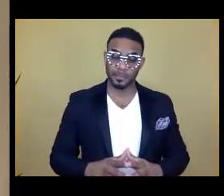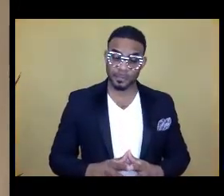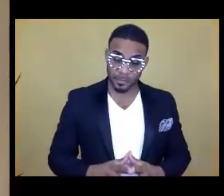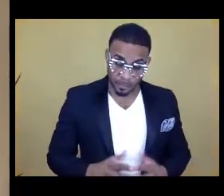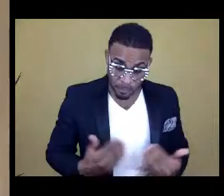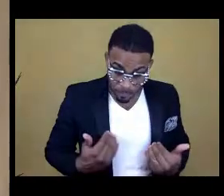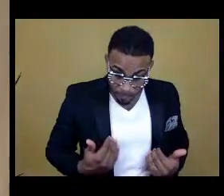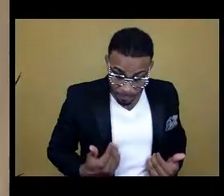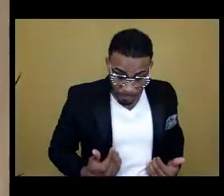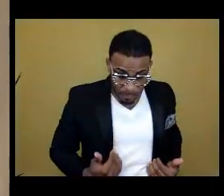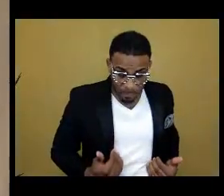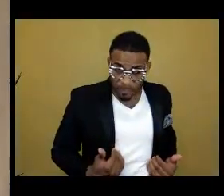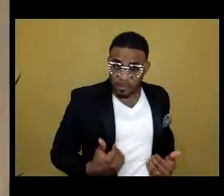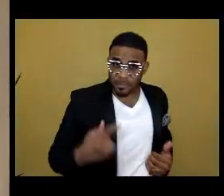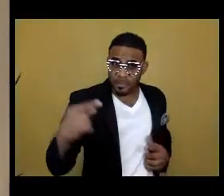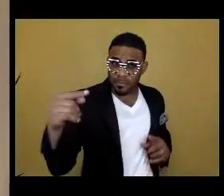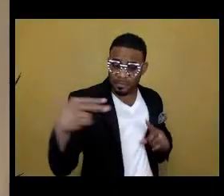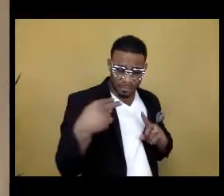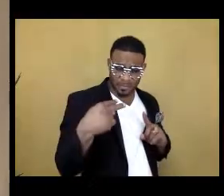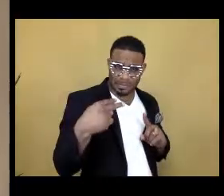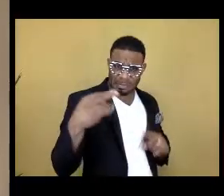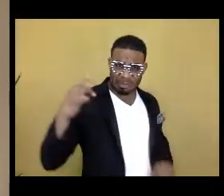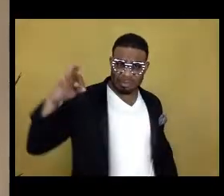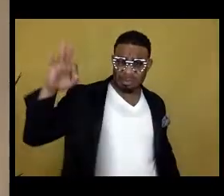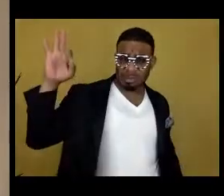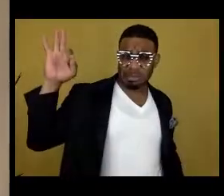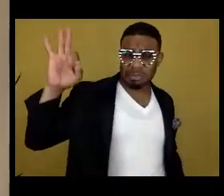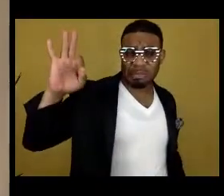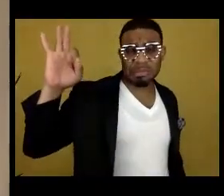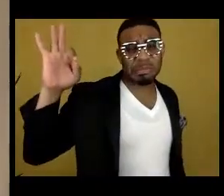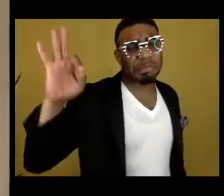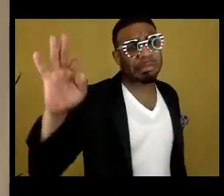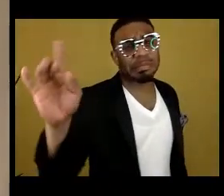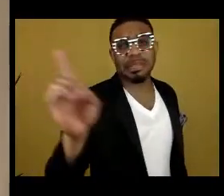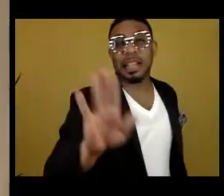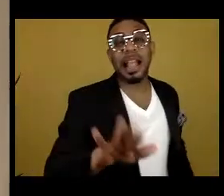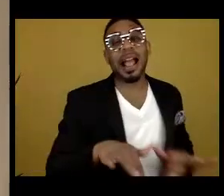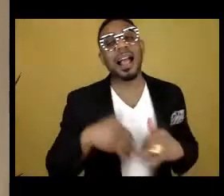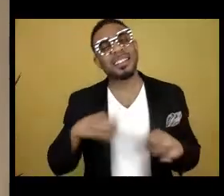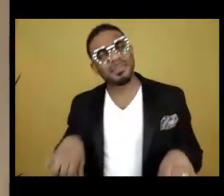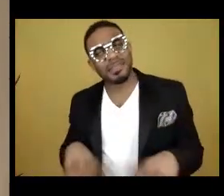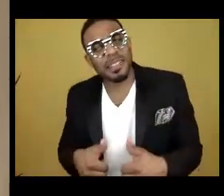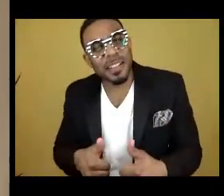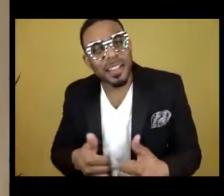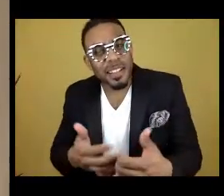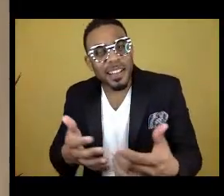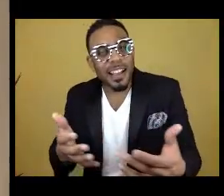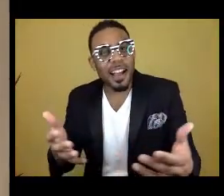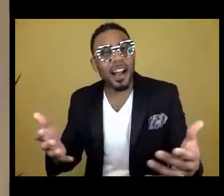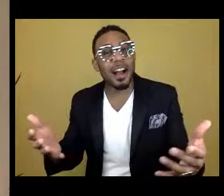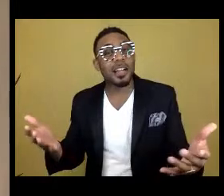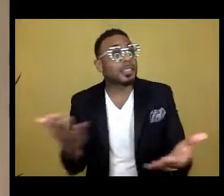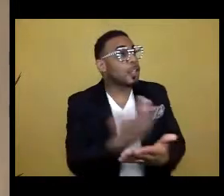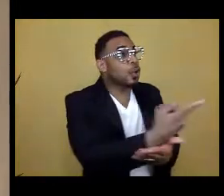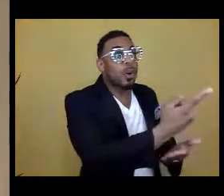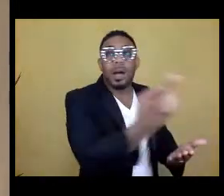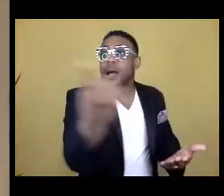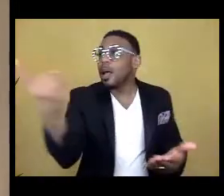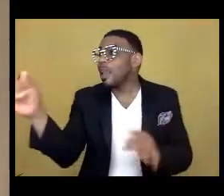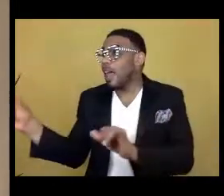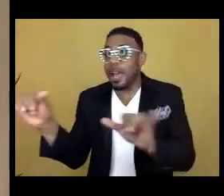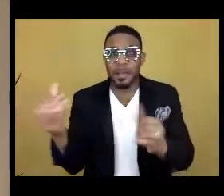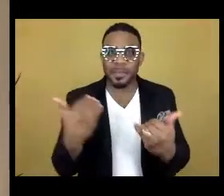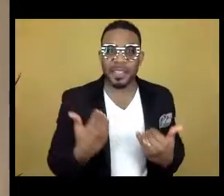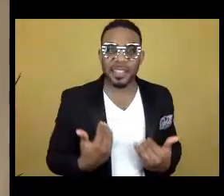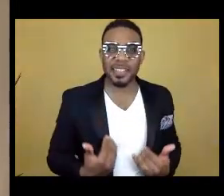I'm not one to lecture. How could I dare Someone